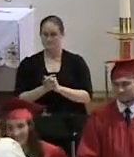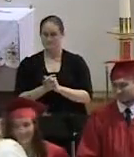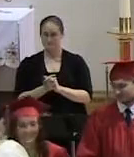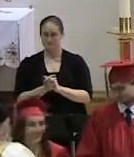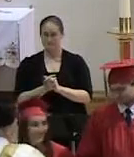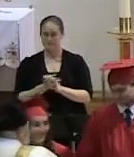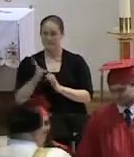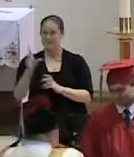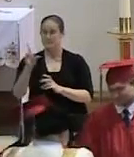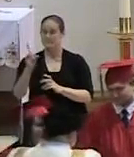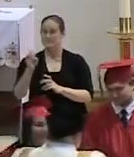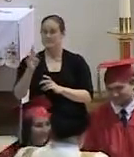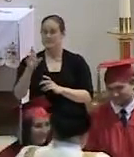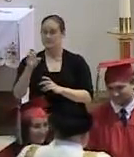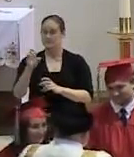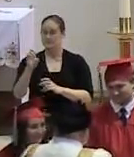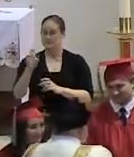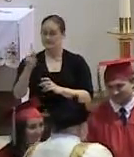Derek,